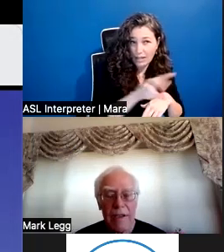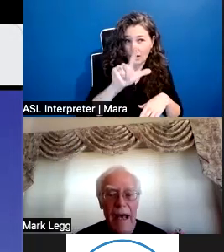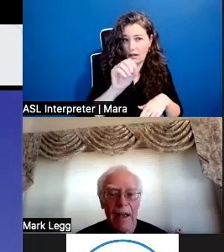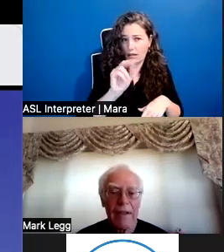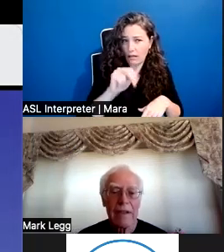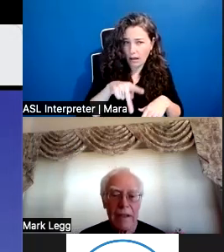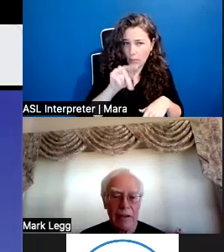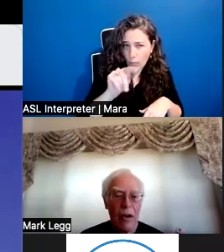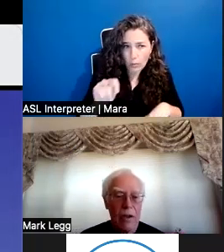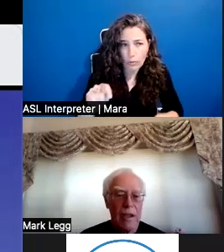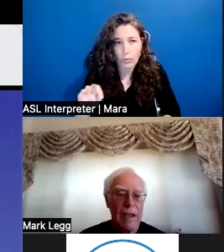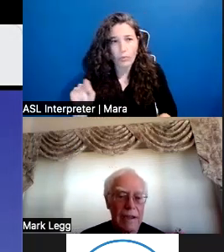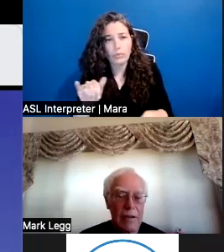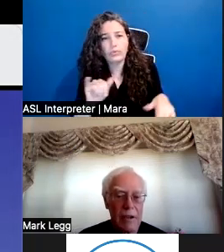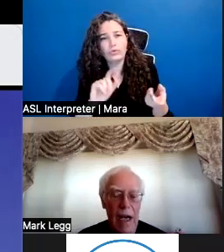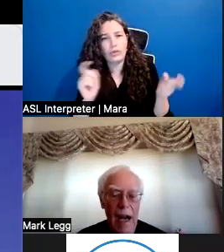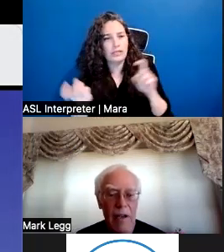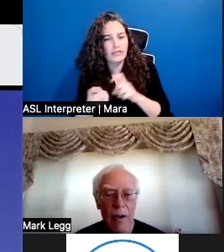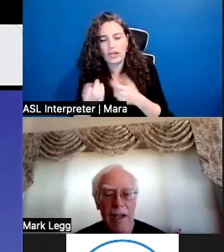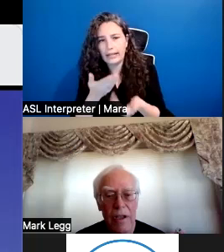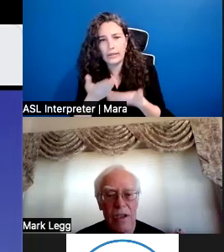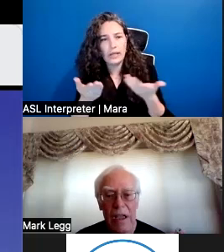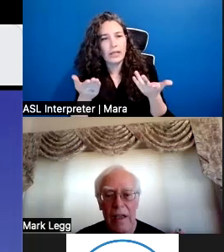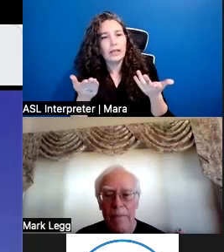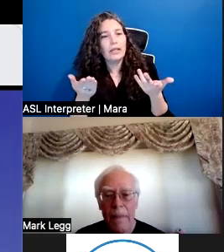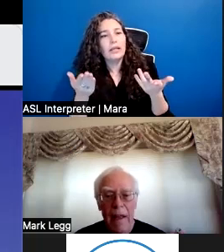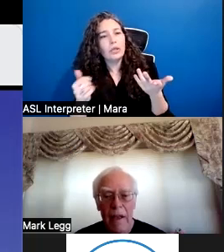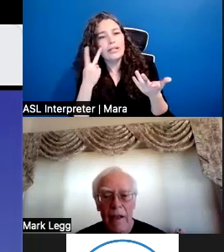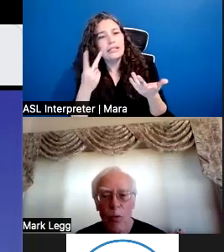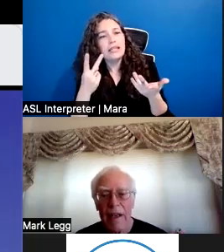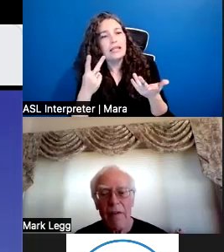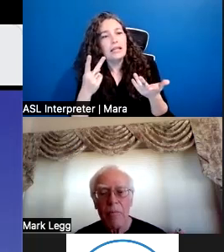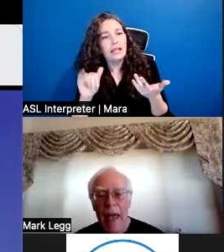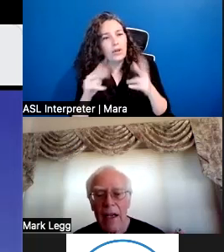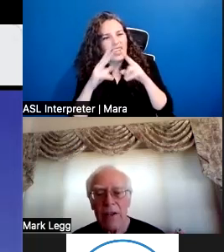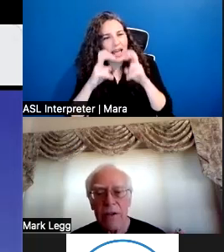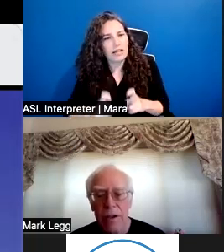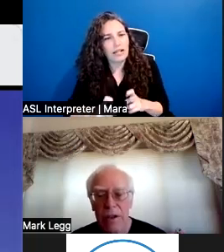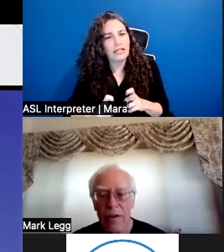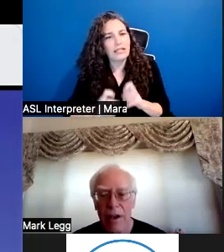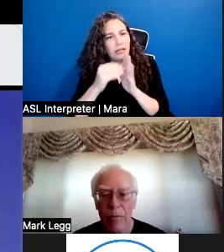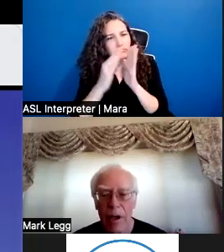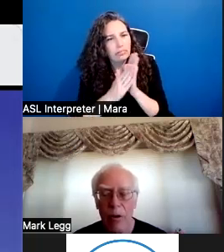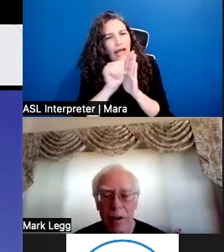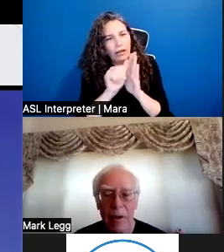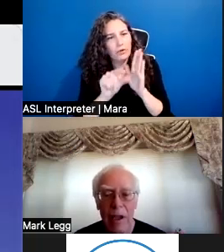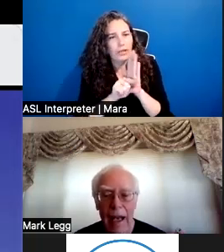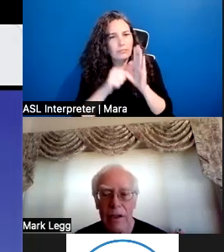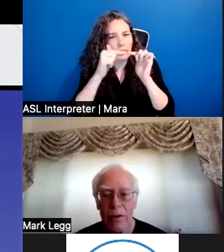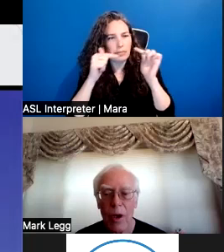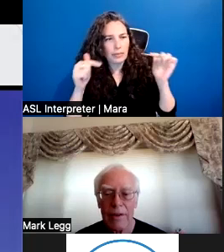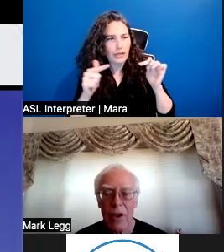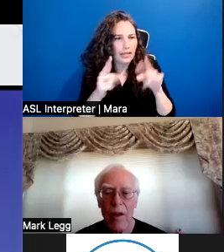do this analysis, logarithmic, to get the average rates, and you can see that what type of magnitude you use is very important. We really would